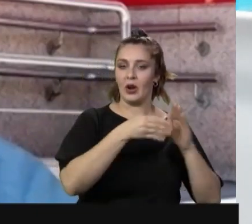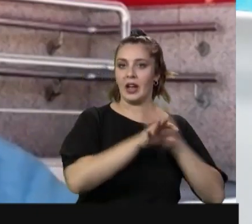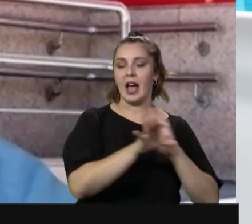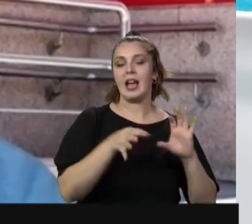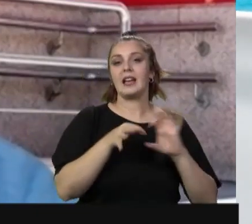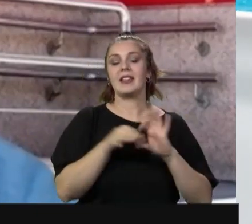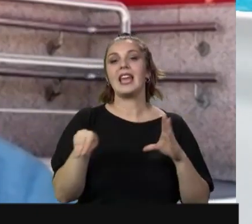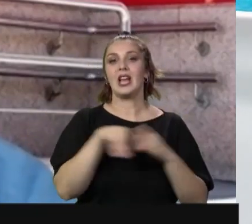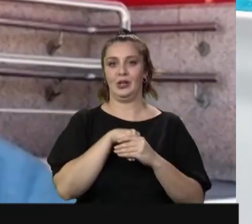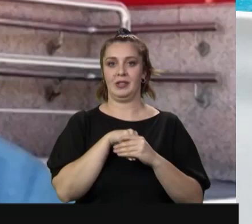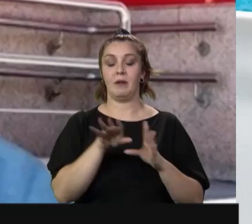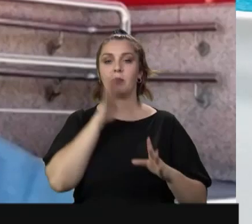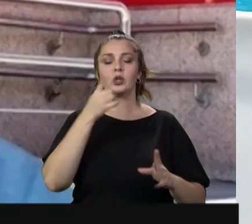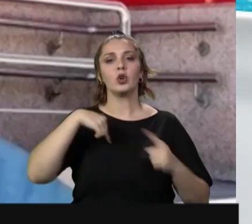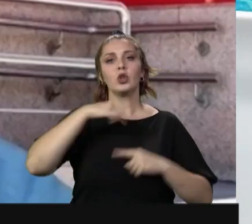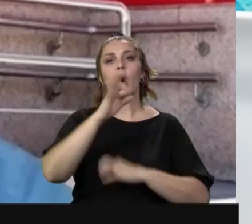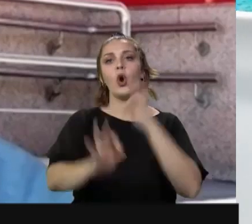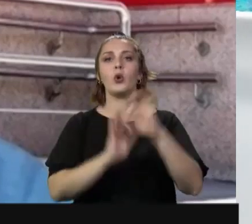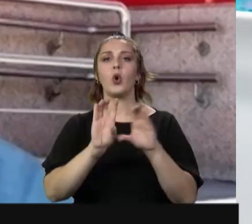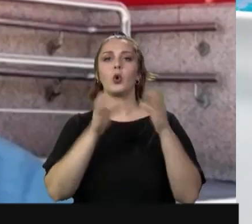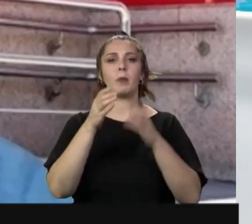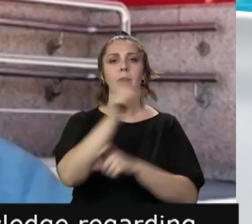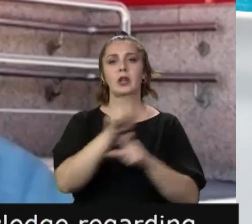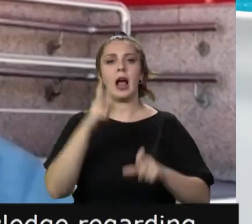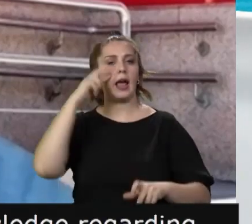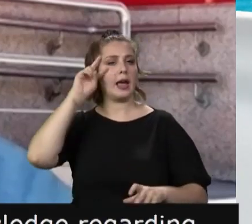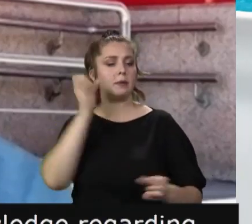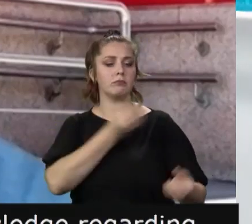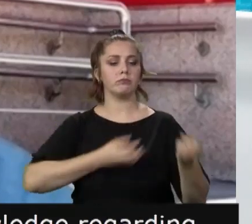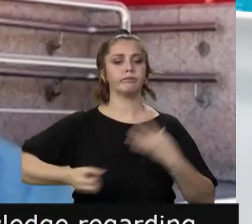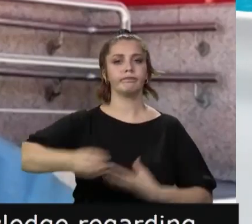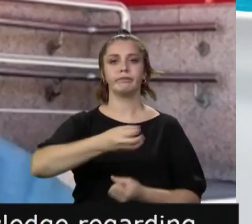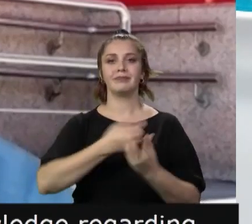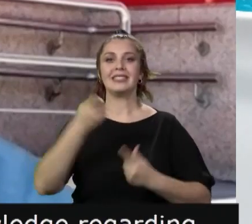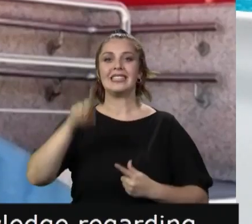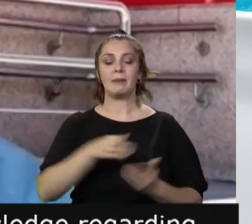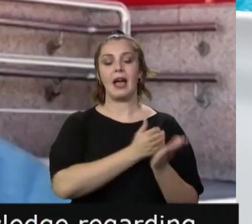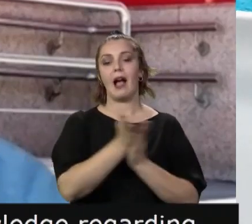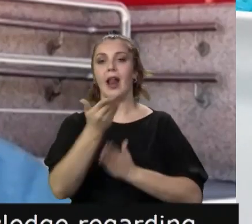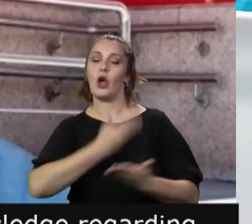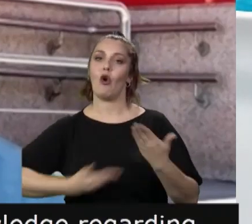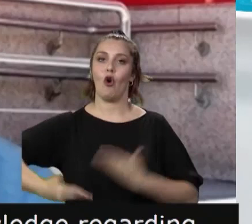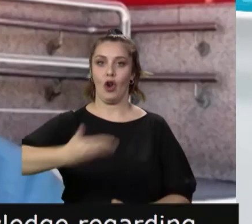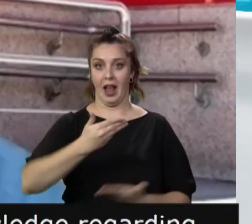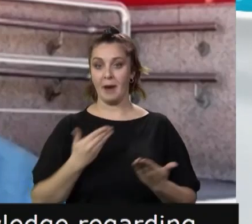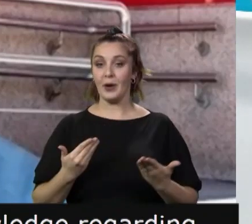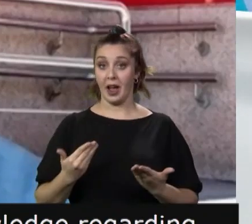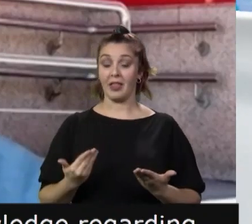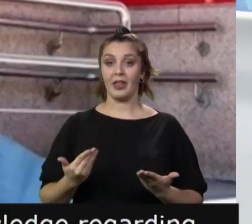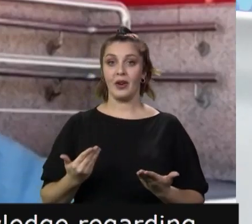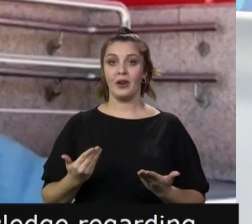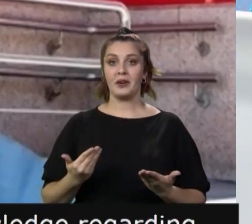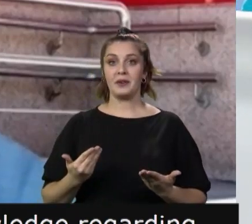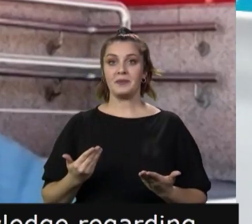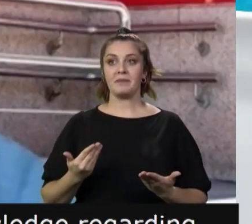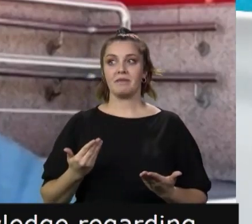accessible technologies. There will be an expert panel that will be created. We will try to